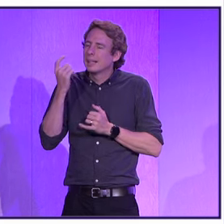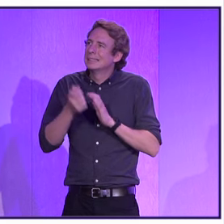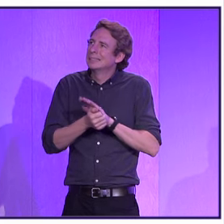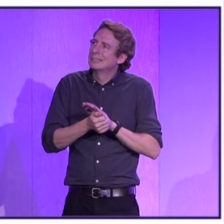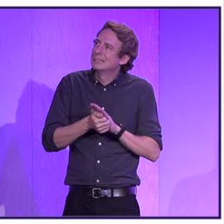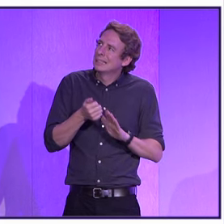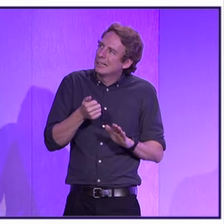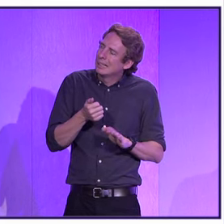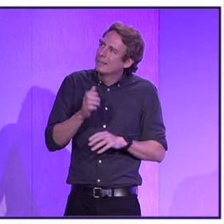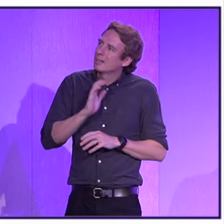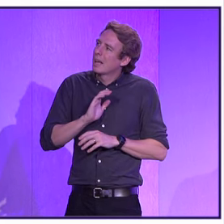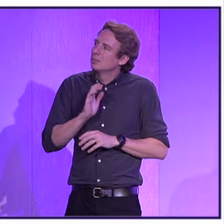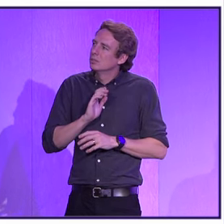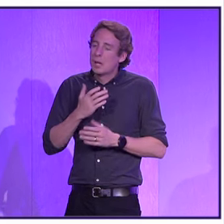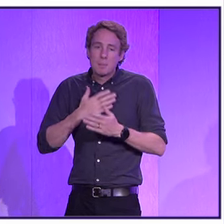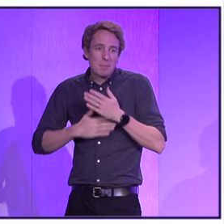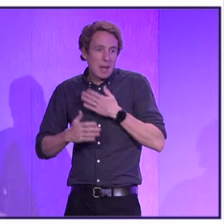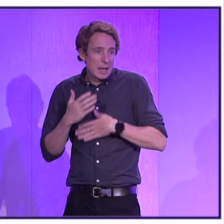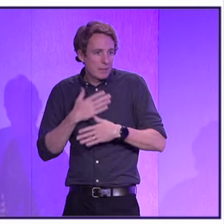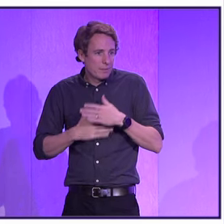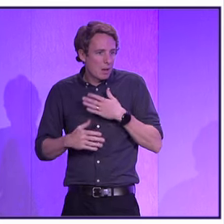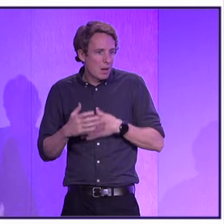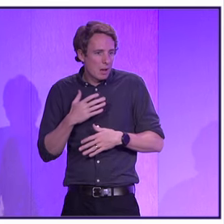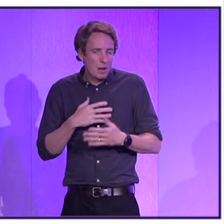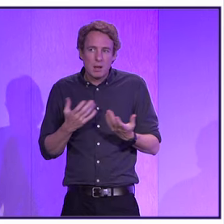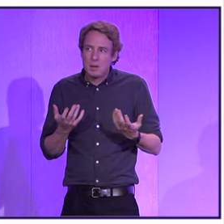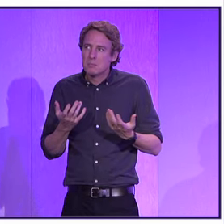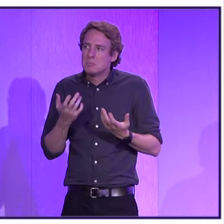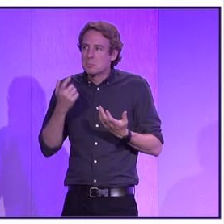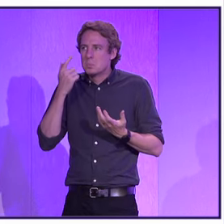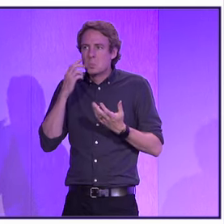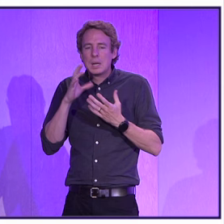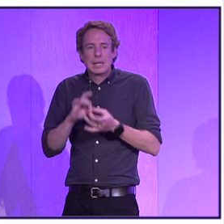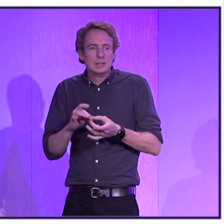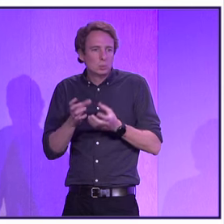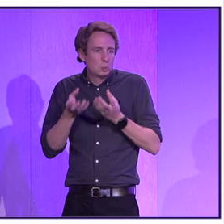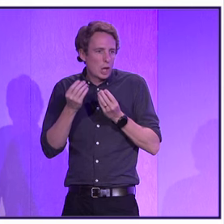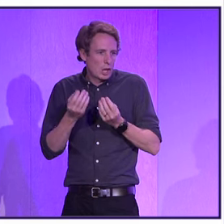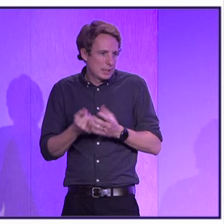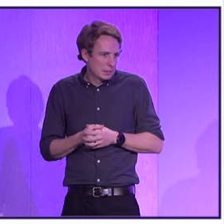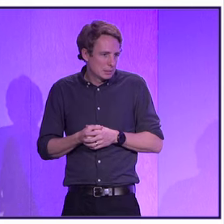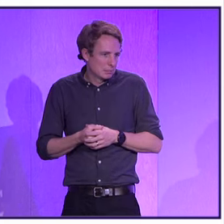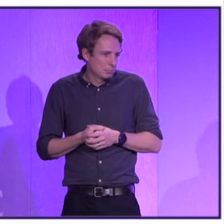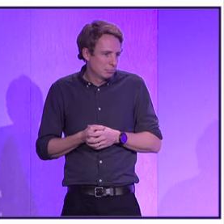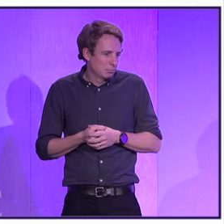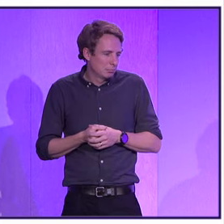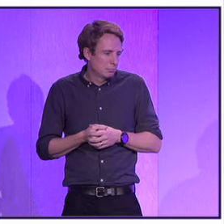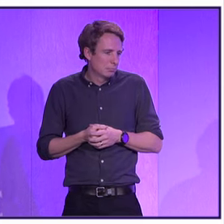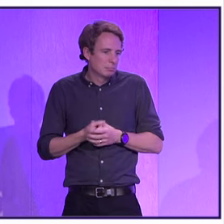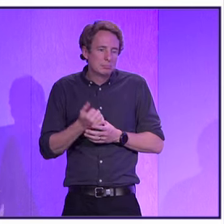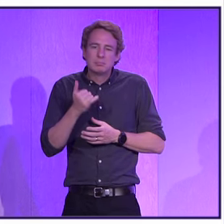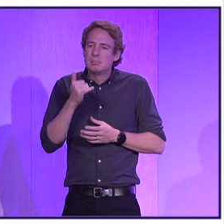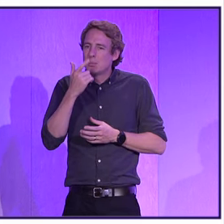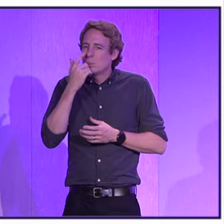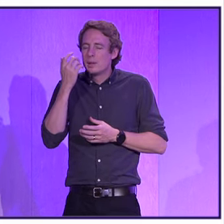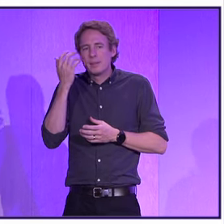skills or character traits or behaviours that you would perhaps associate with learning. Perhaps you can think of some